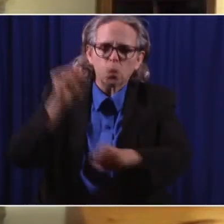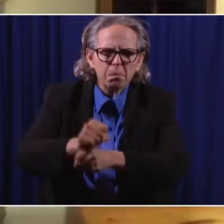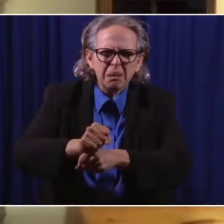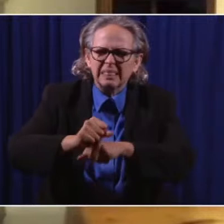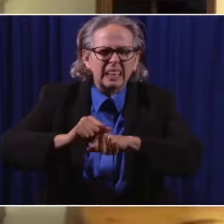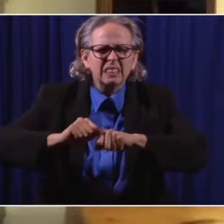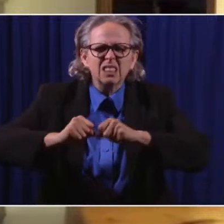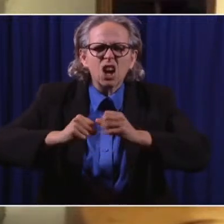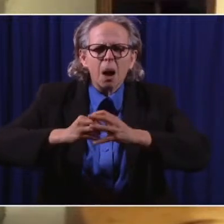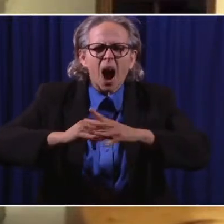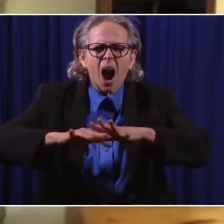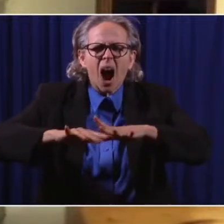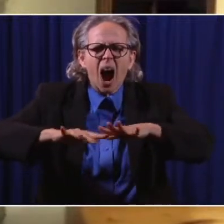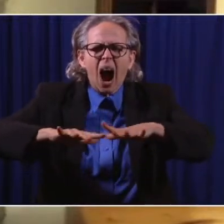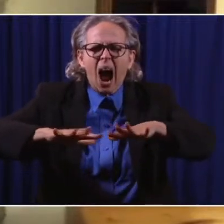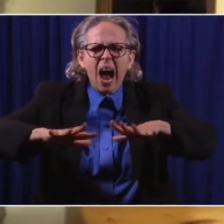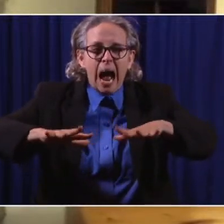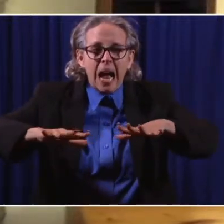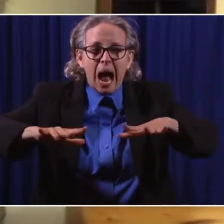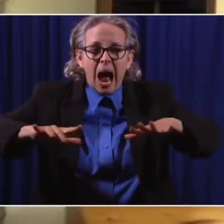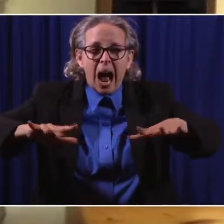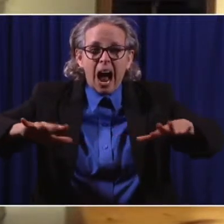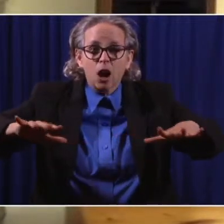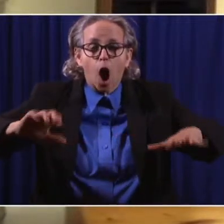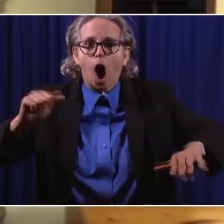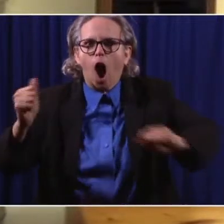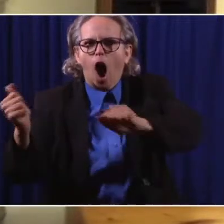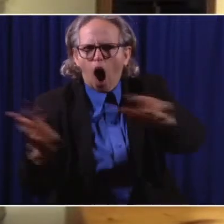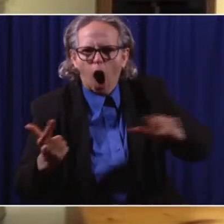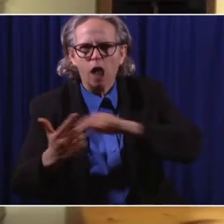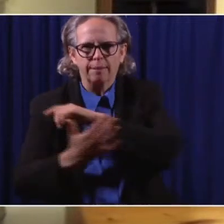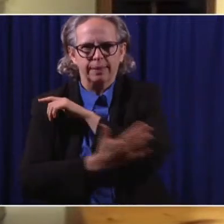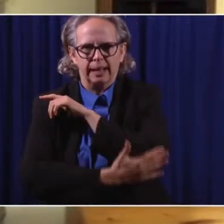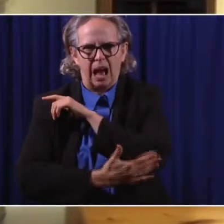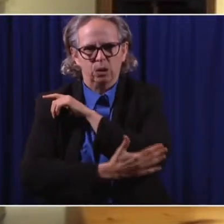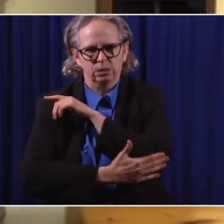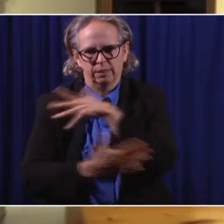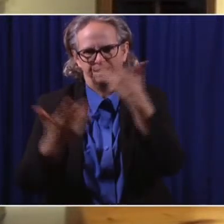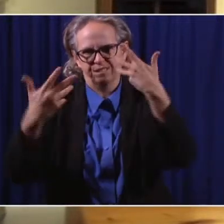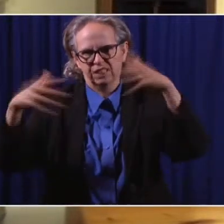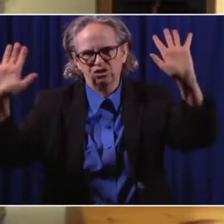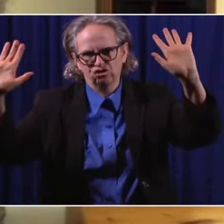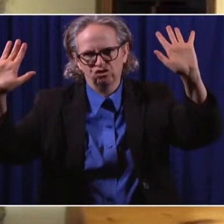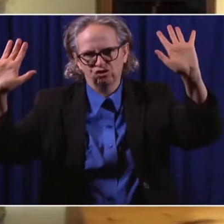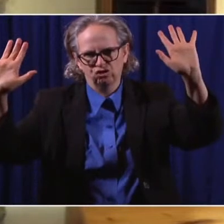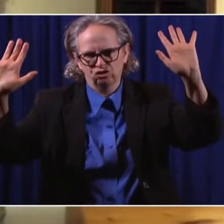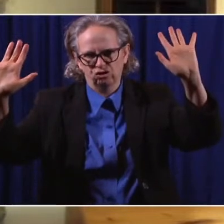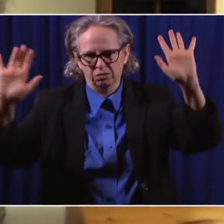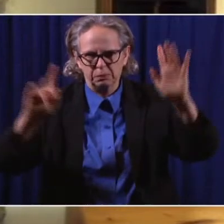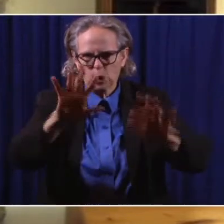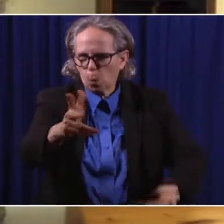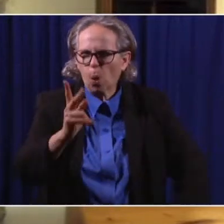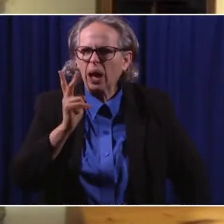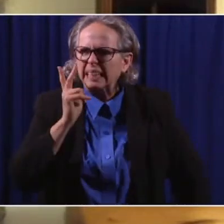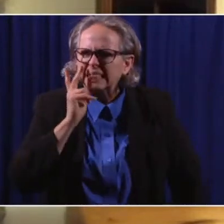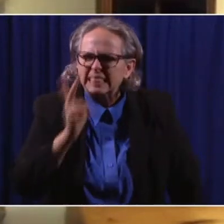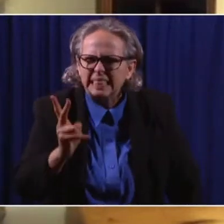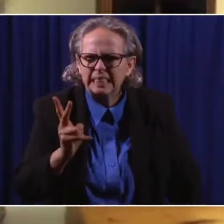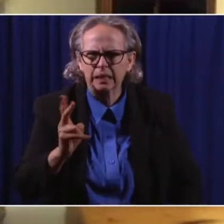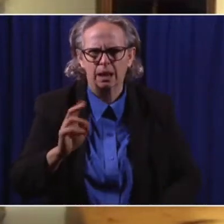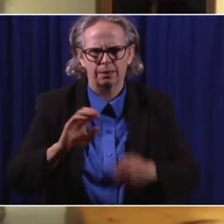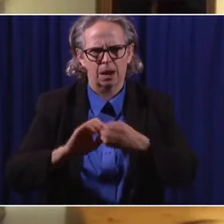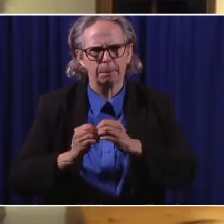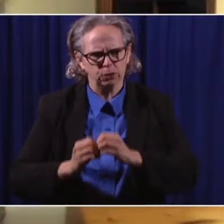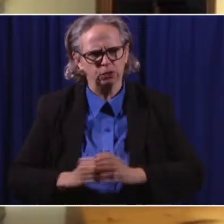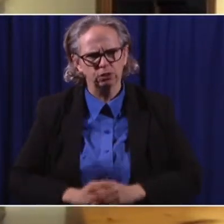county, extensively in every county, I think it will become clear that we all must